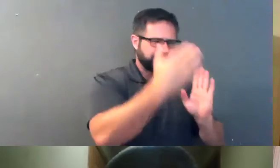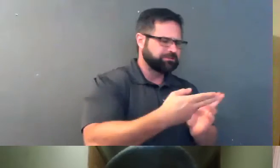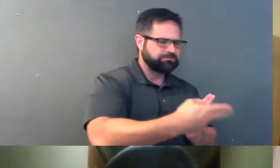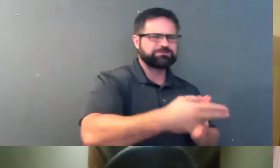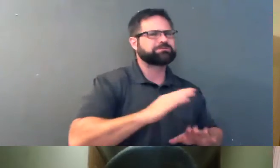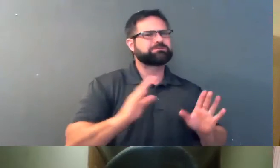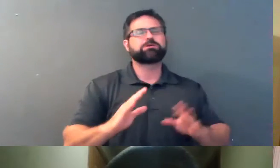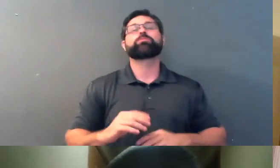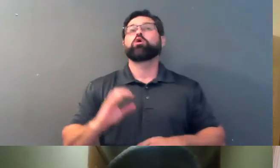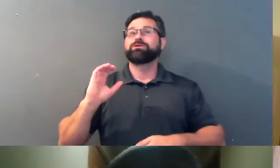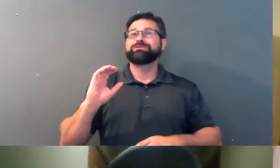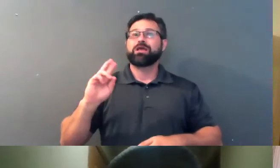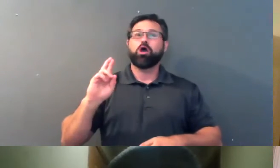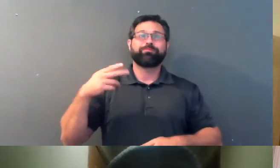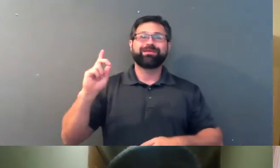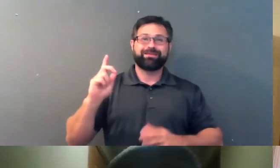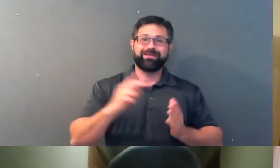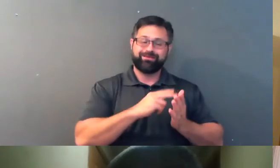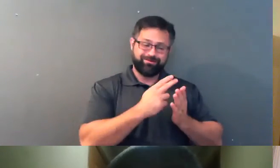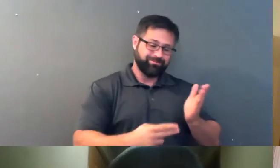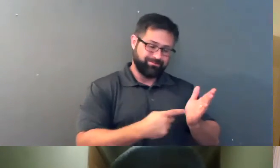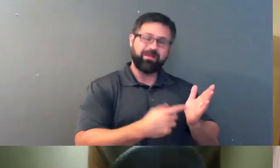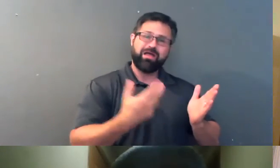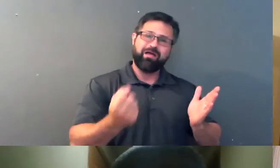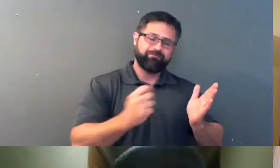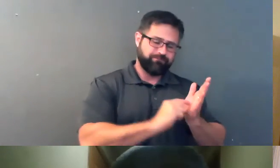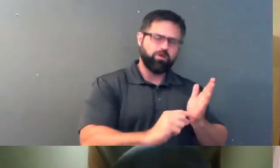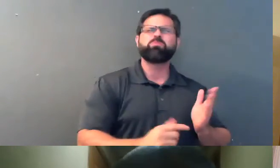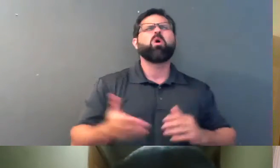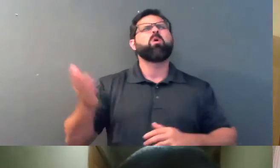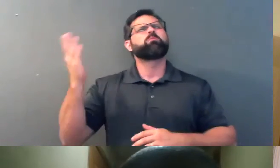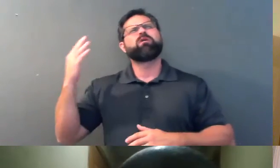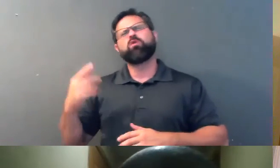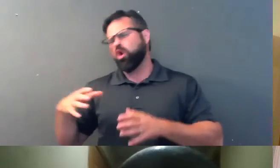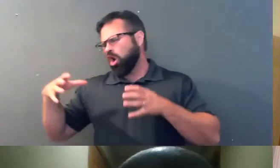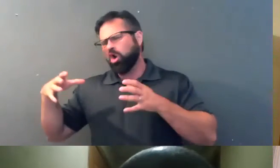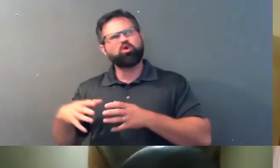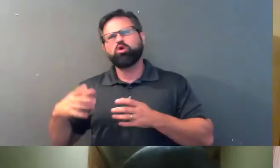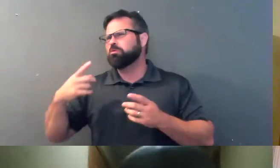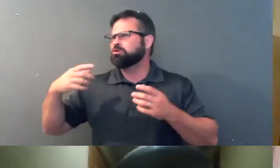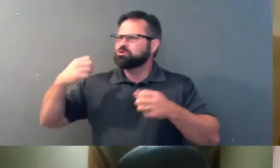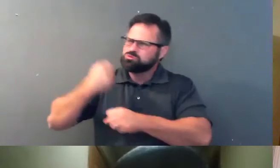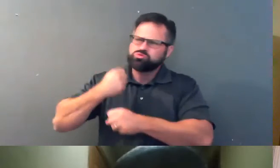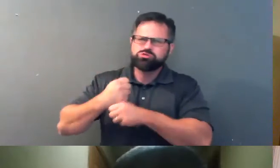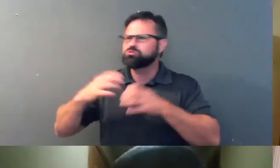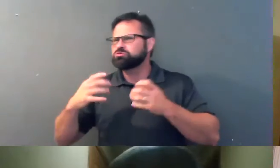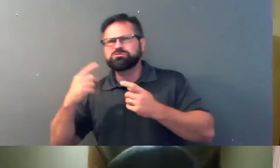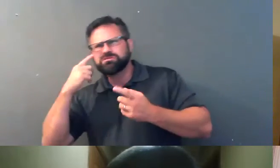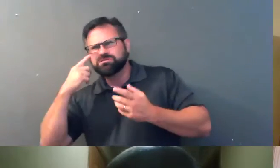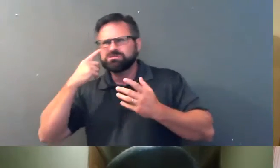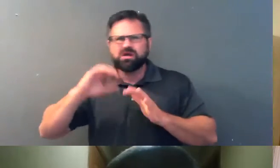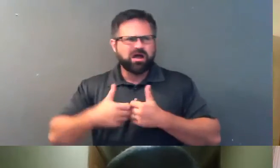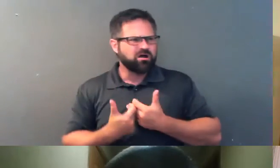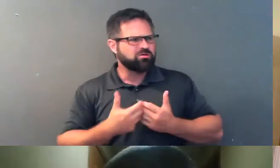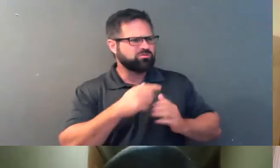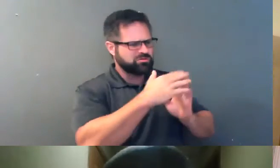So we got together a group to work on deinstitutionalization. And this group, of